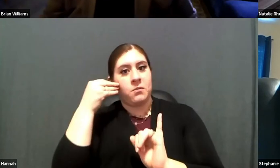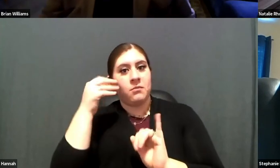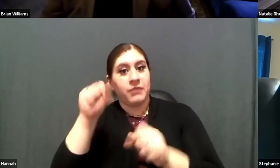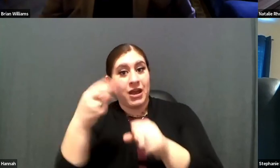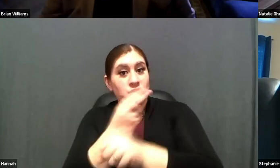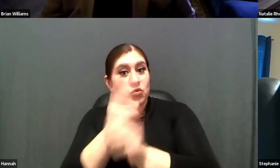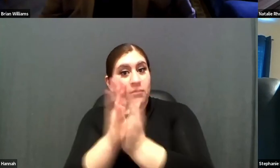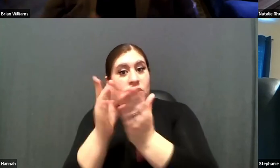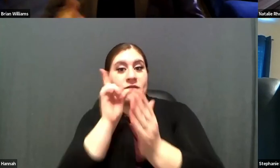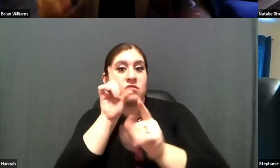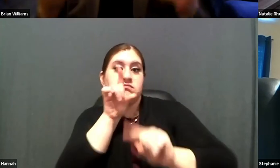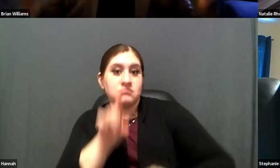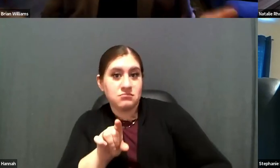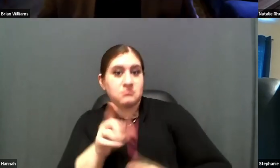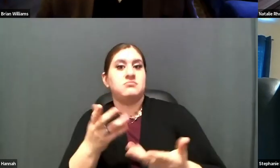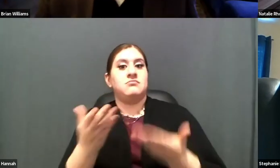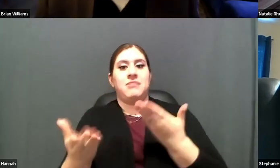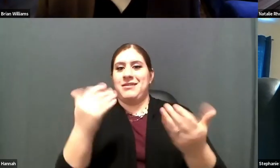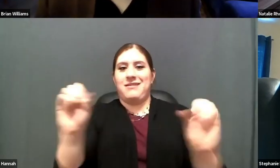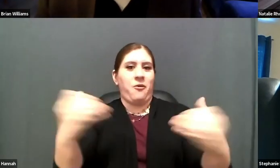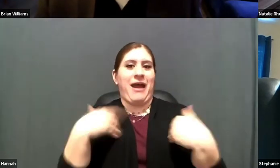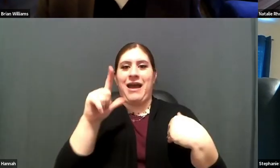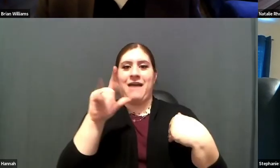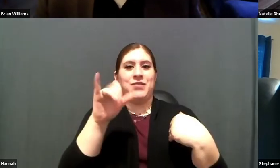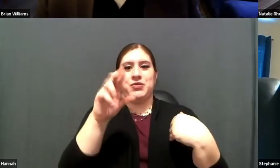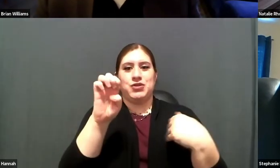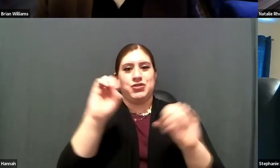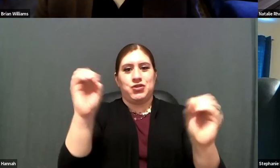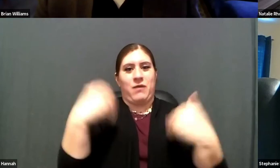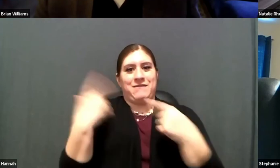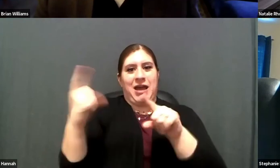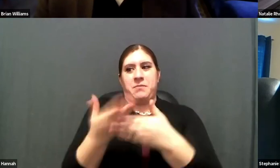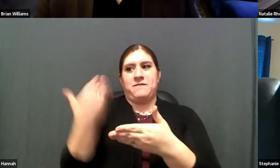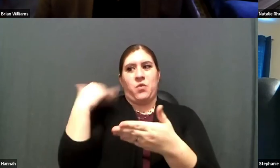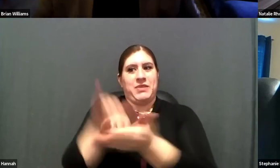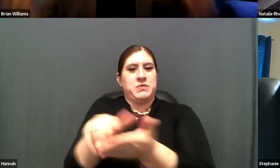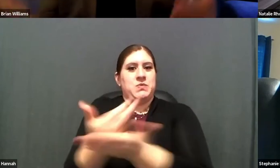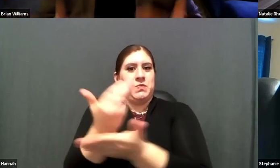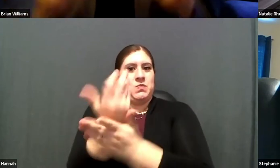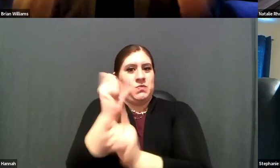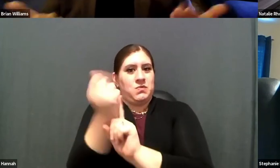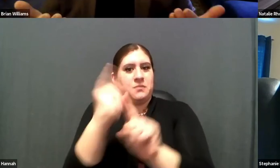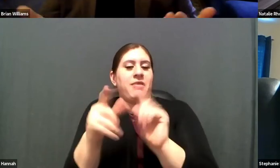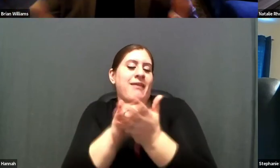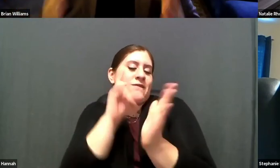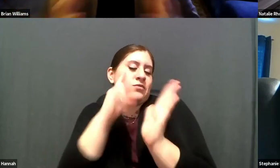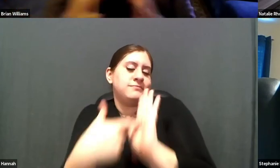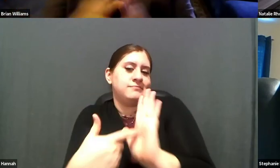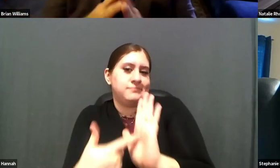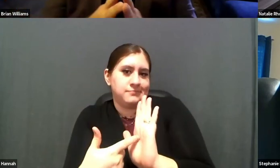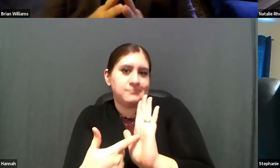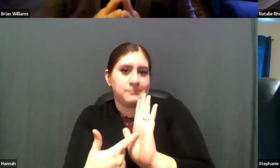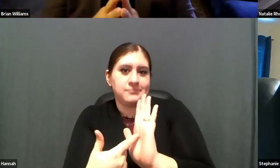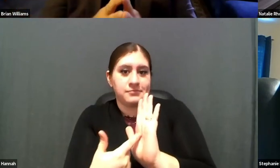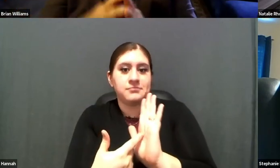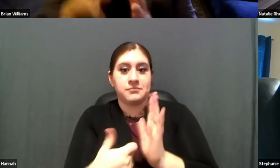literature to answer that? Well, I mean, we might not have the literature right now to answer that since it is so new, you know, but that's just for example. And